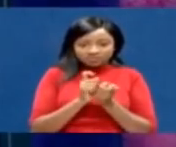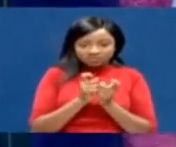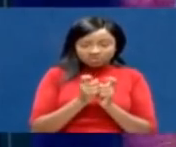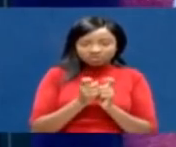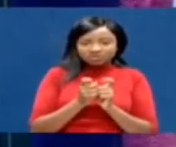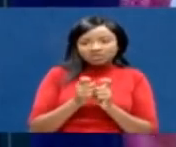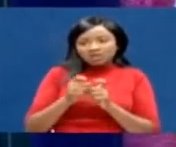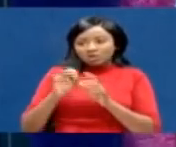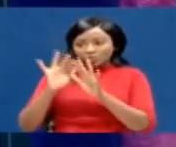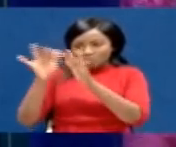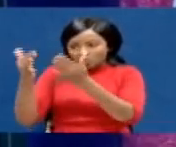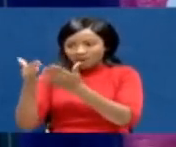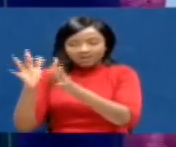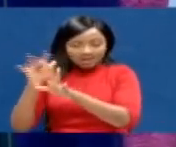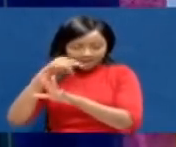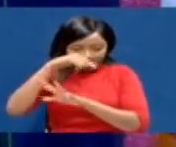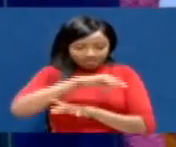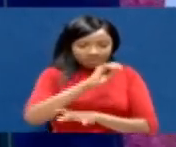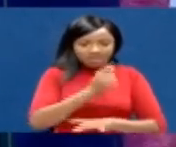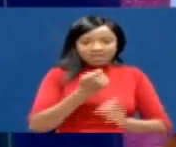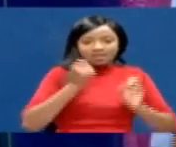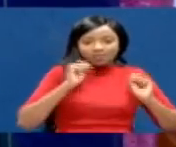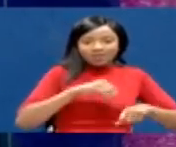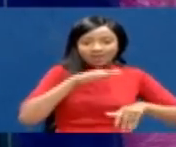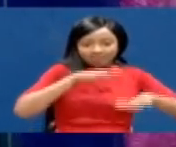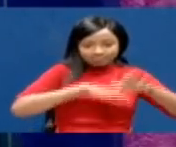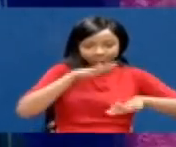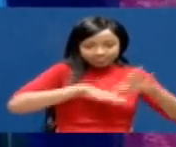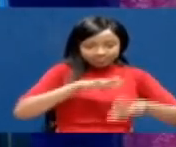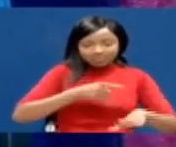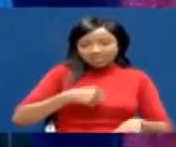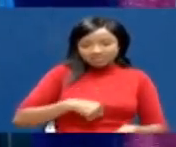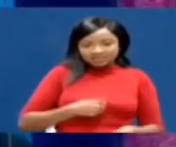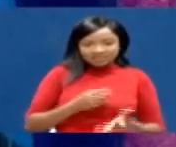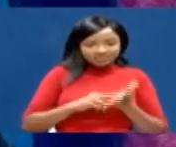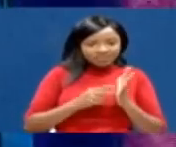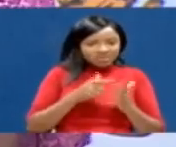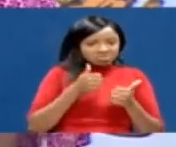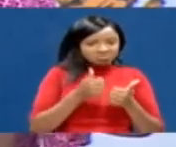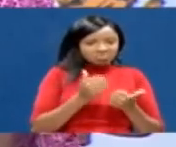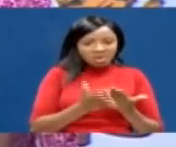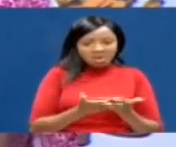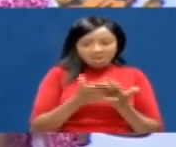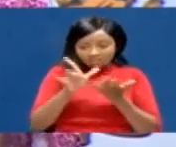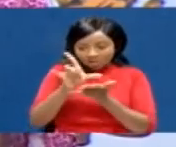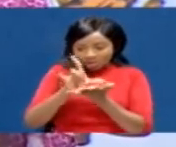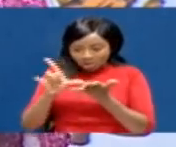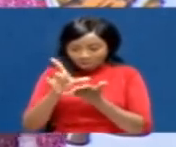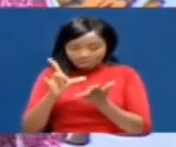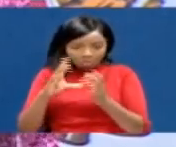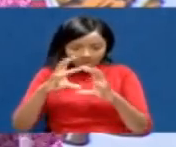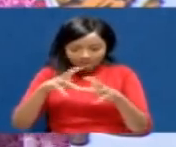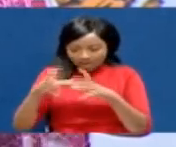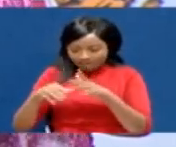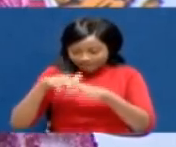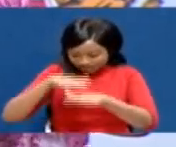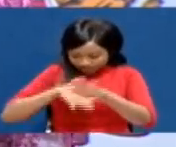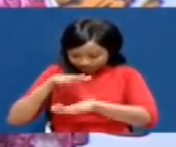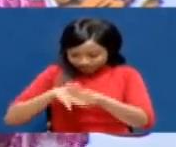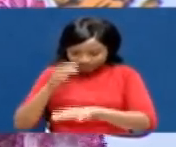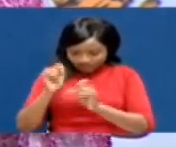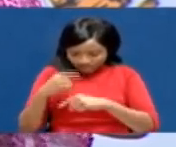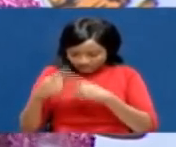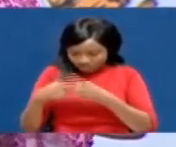supply chains in making these things for ourselves. It would be very helpful for the local textile industry that it can keep